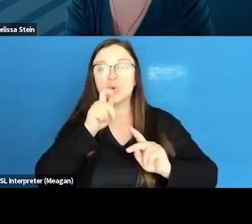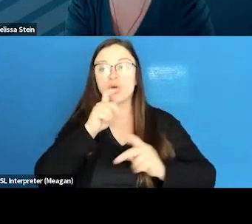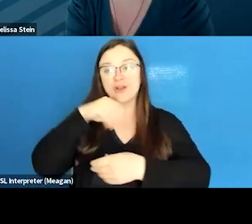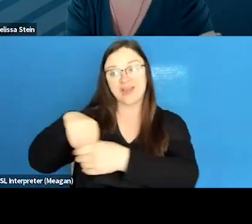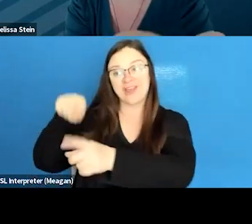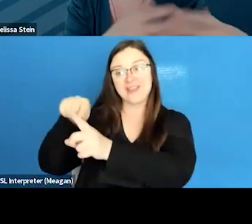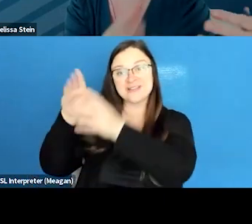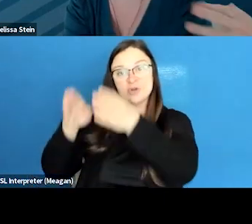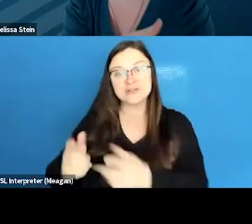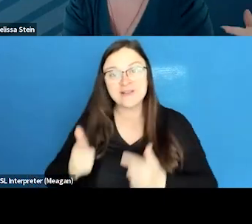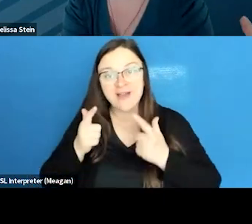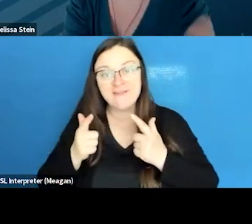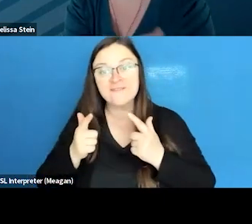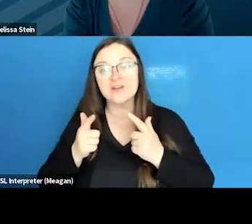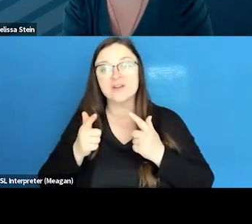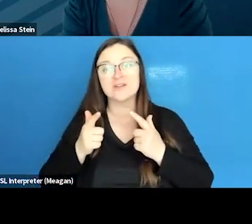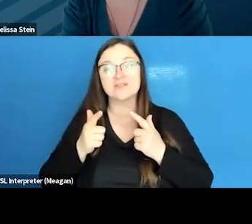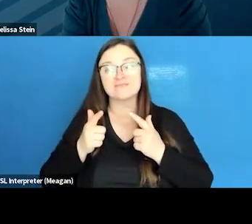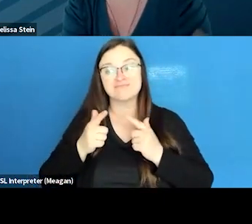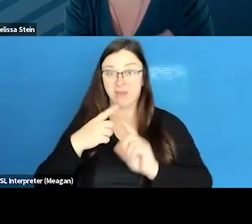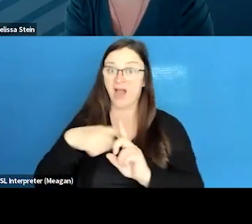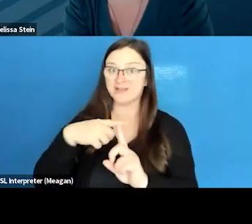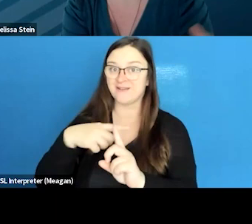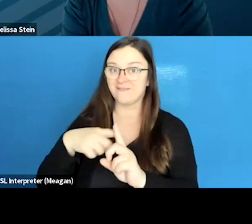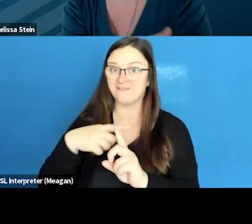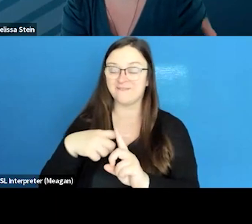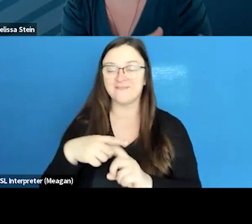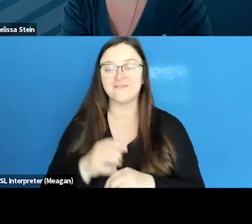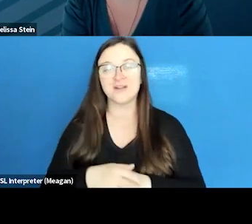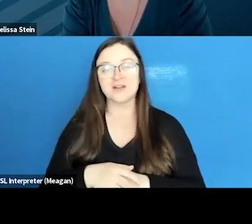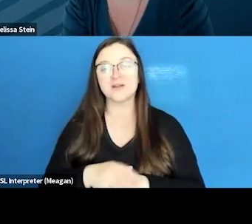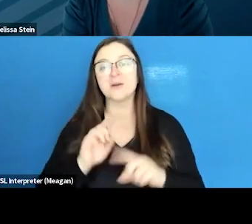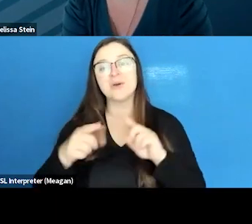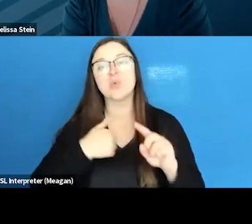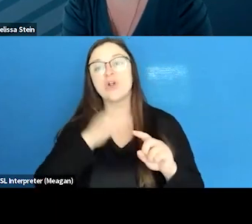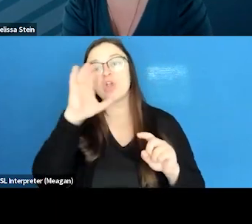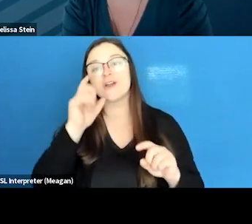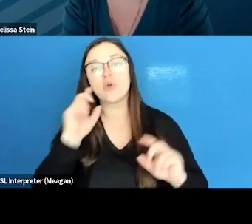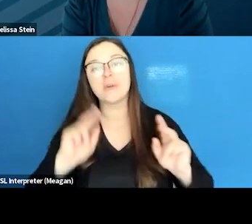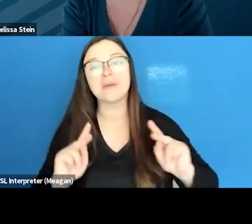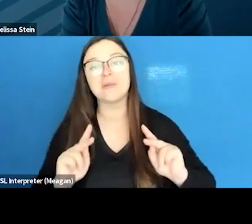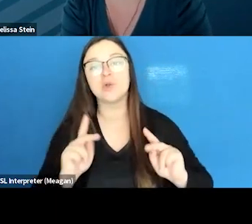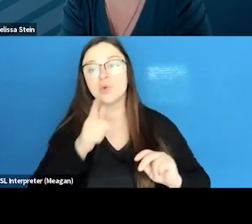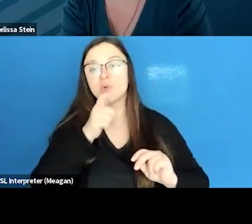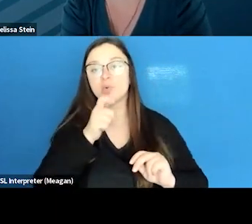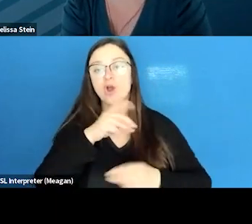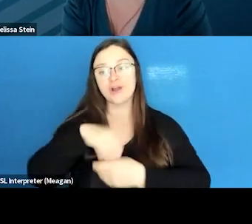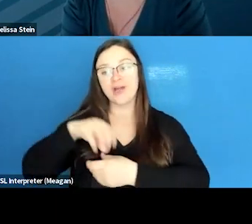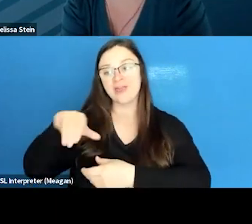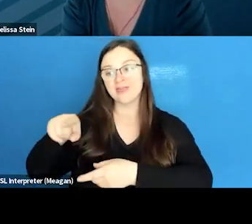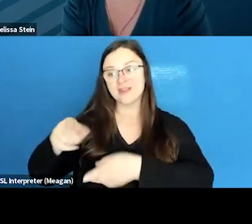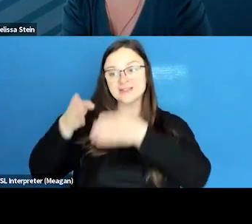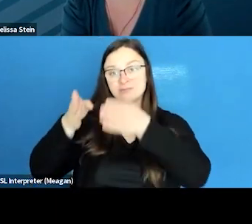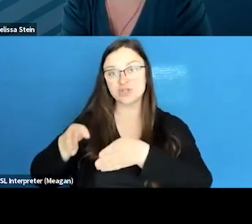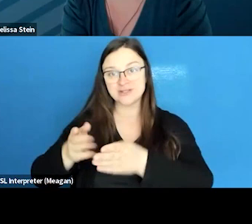life, hopefully in a positive way, but we are looking for people who are in that person's